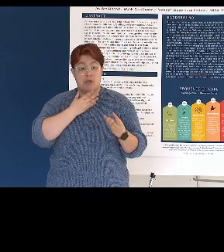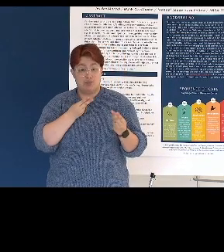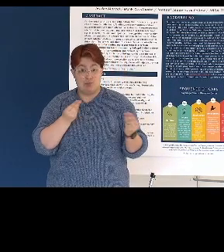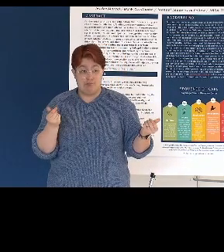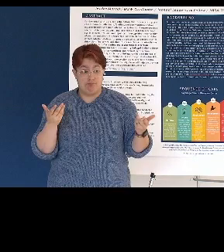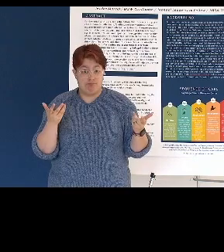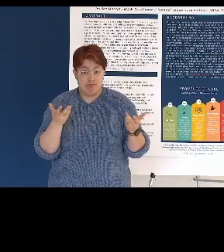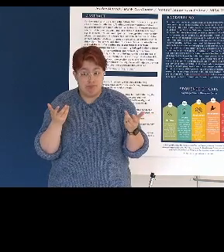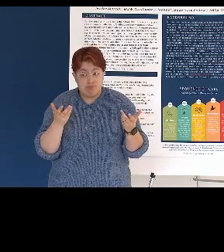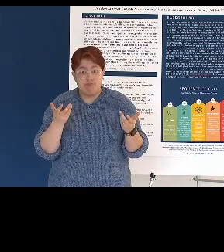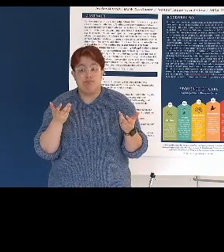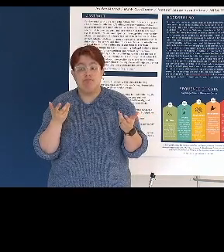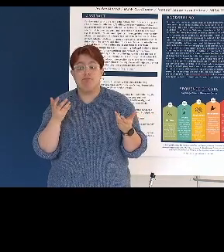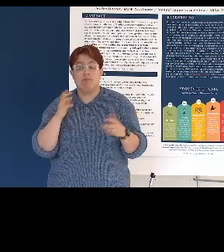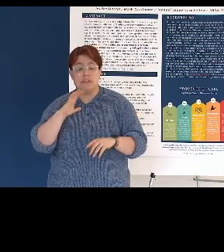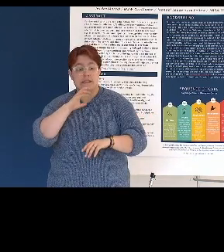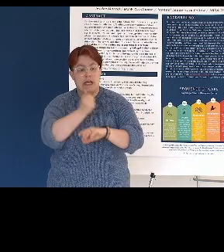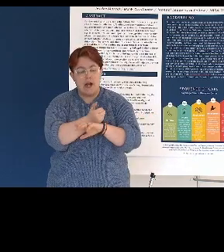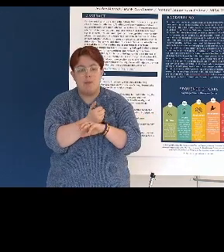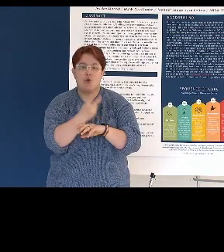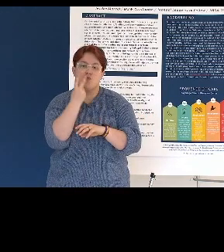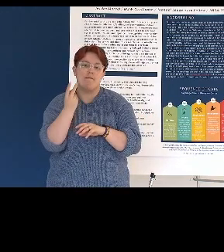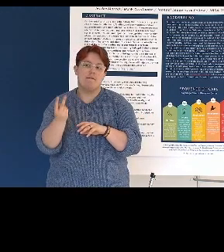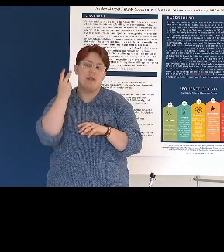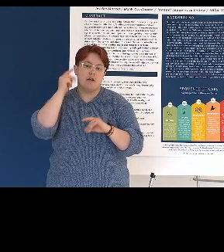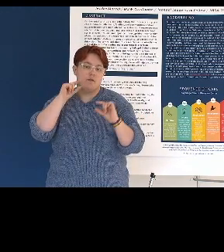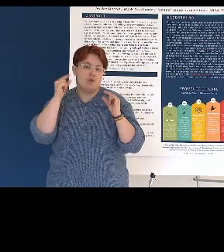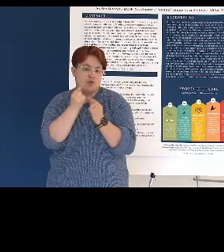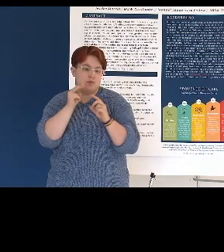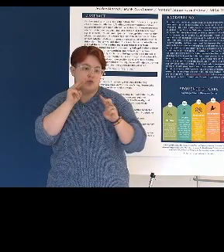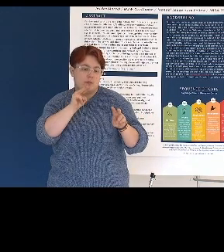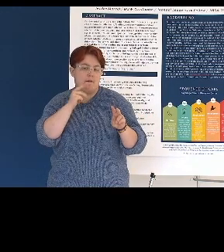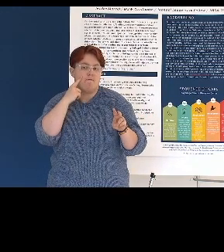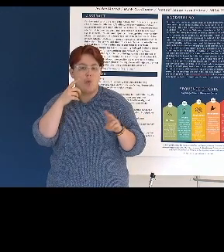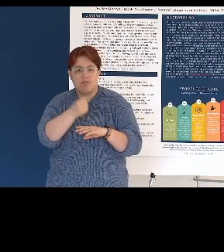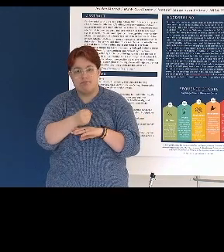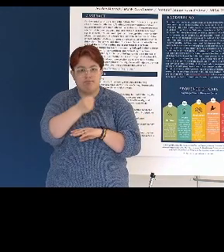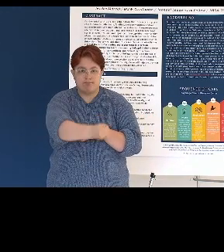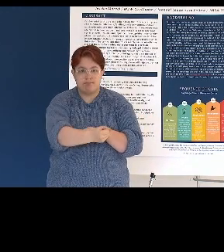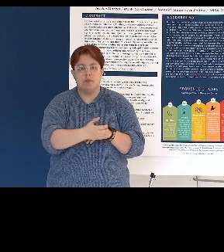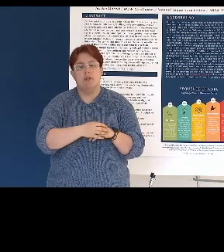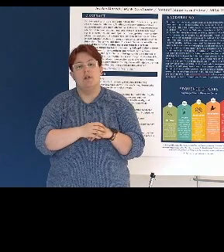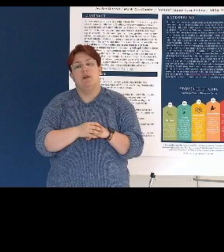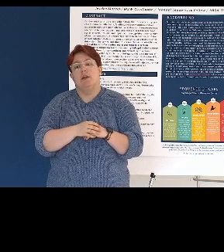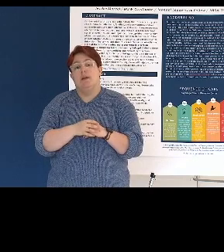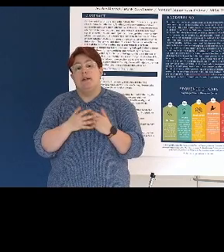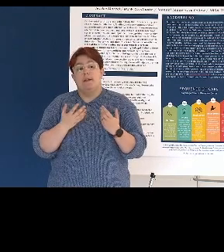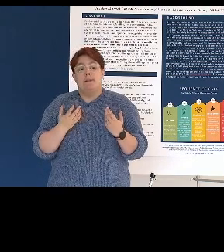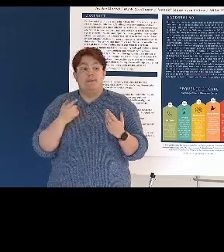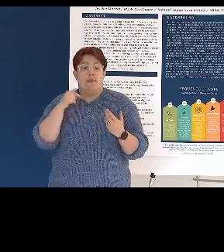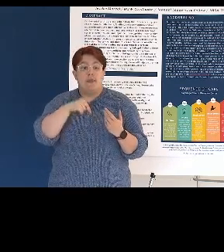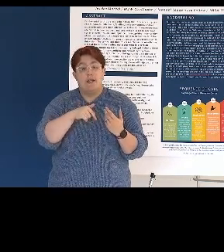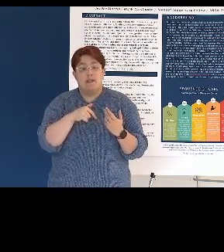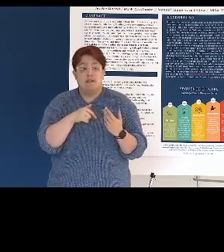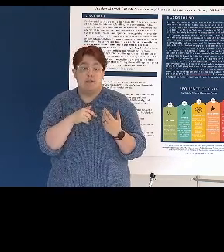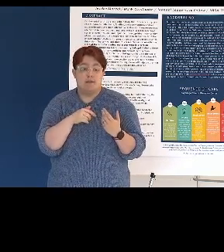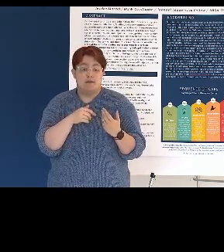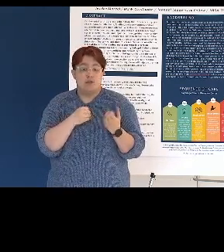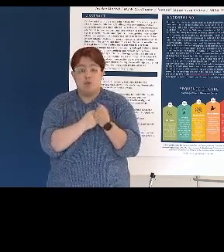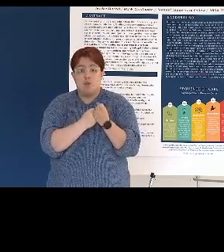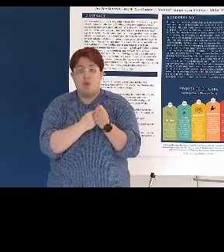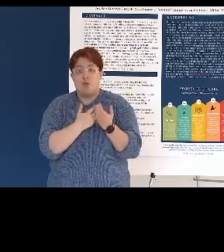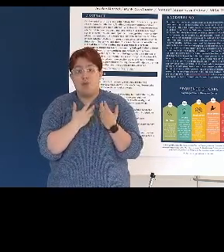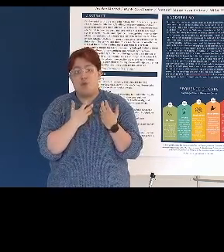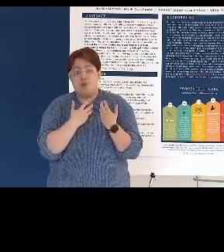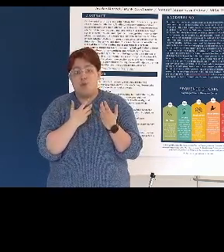the implementation of reflective group supervision in field education courses. This is based on the theoretical approach of